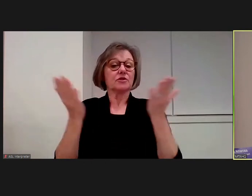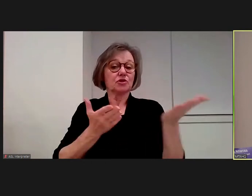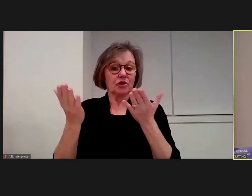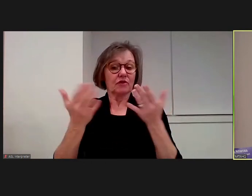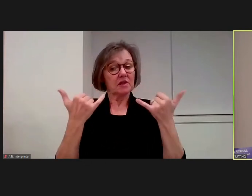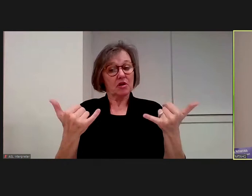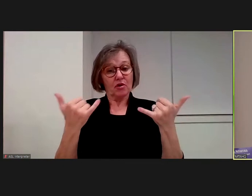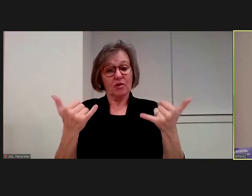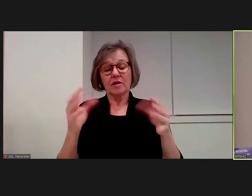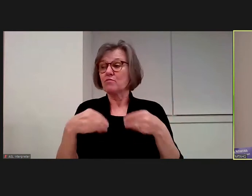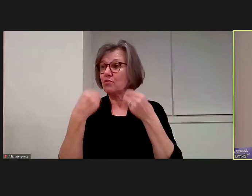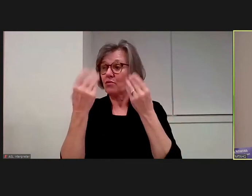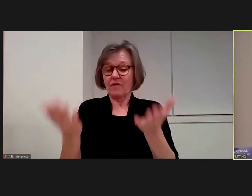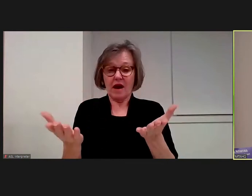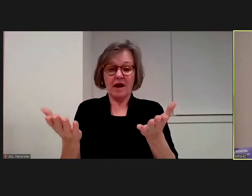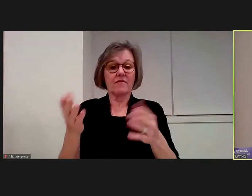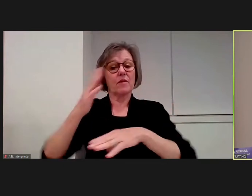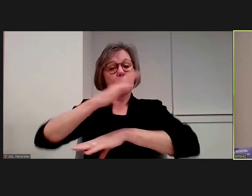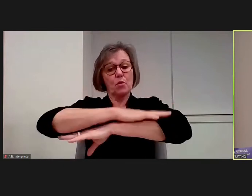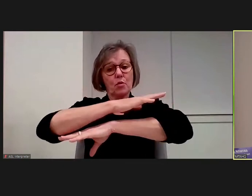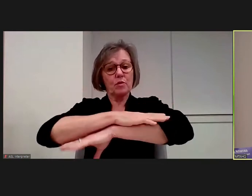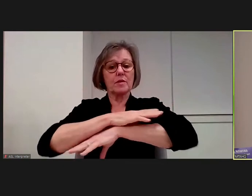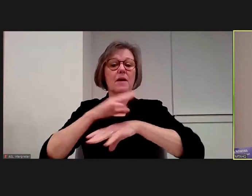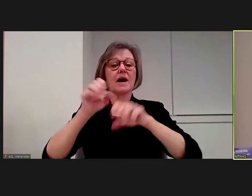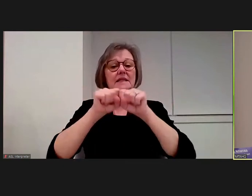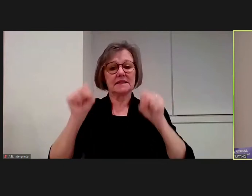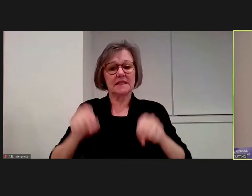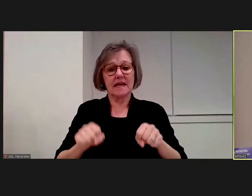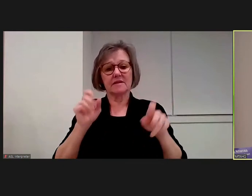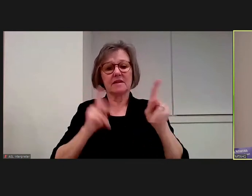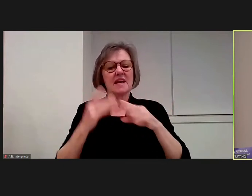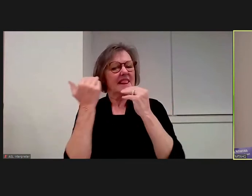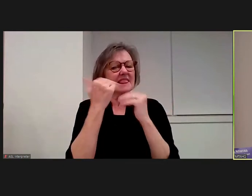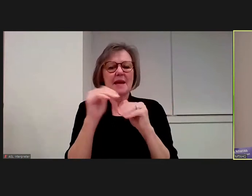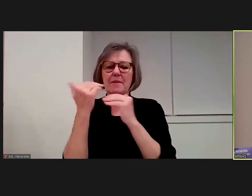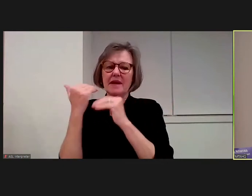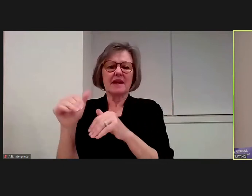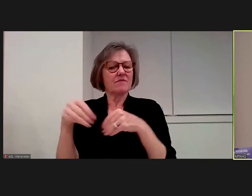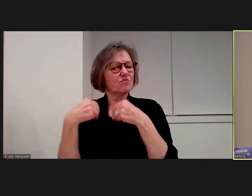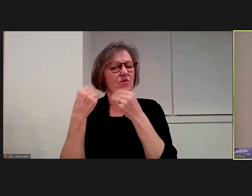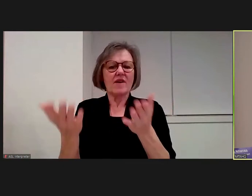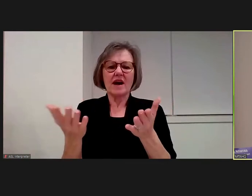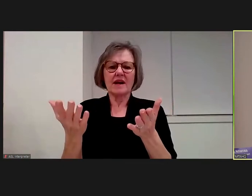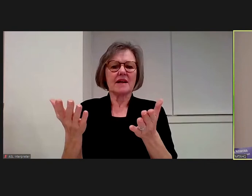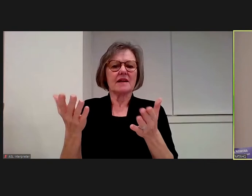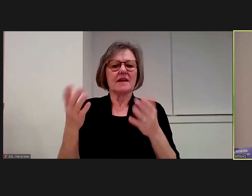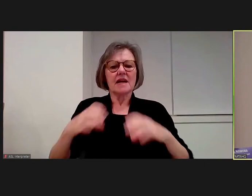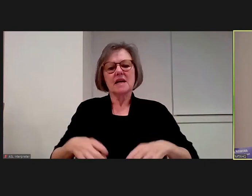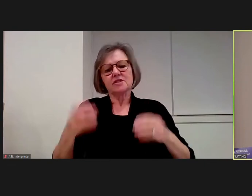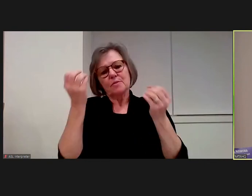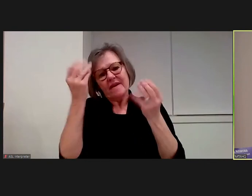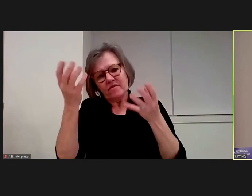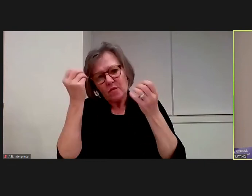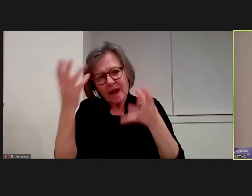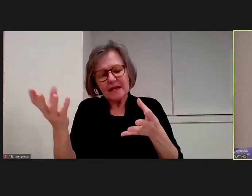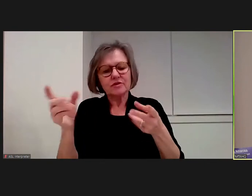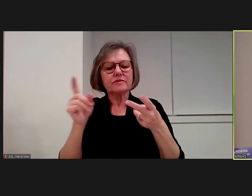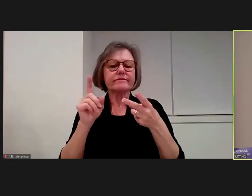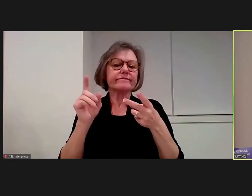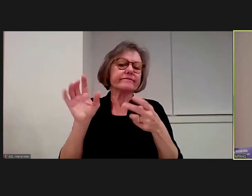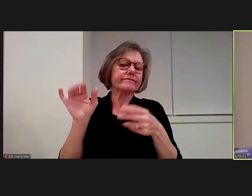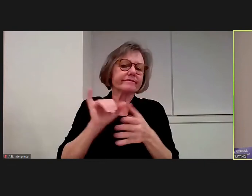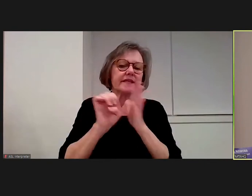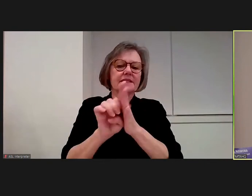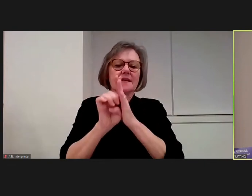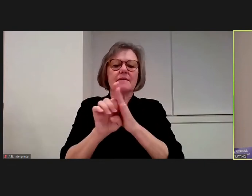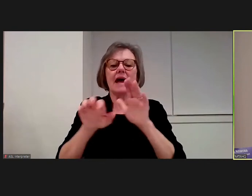currently provided from booths by station agents are limited to providing customer information, such as